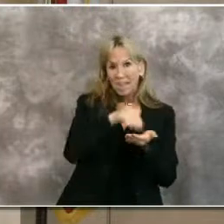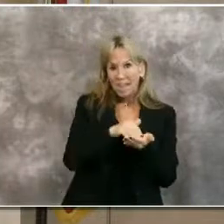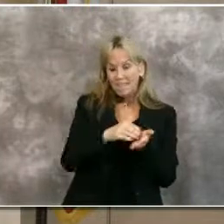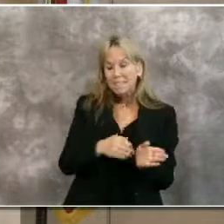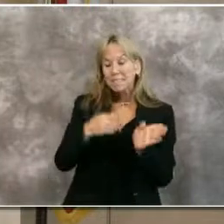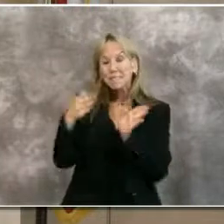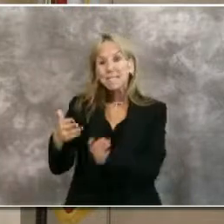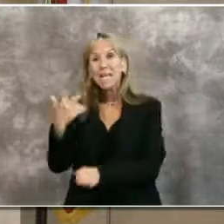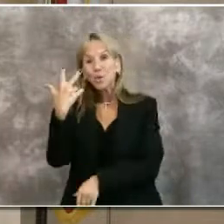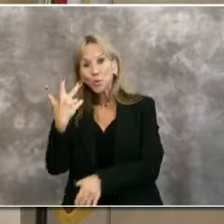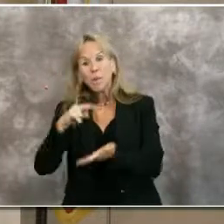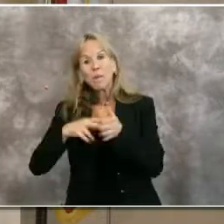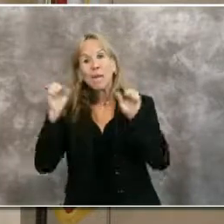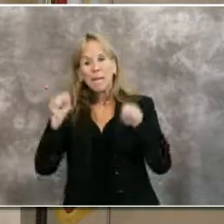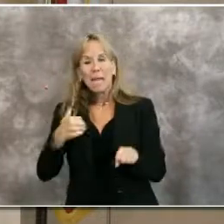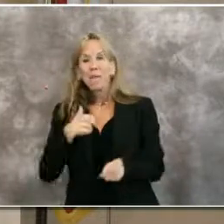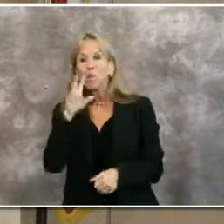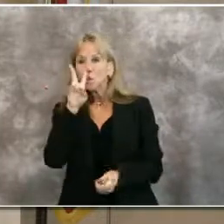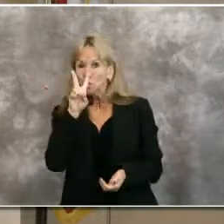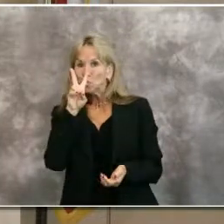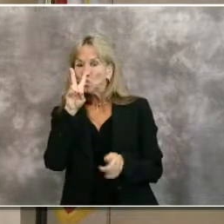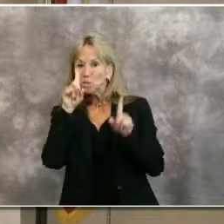1,000, and 2 tests per 1,000 is